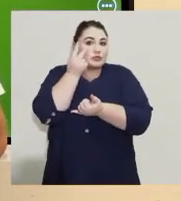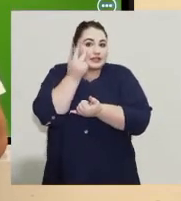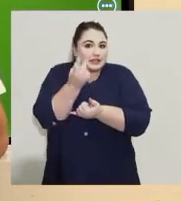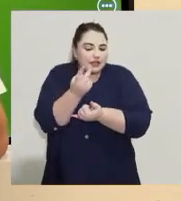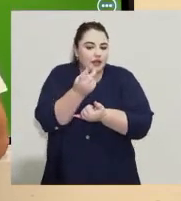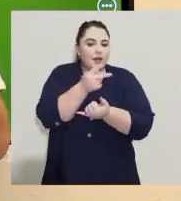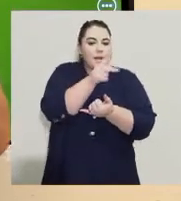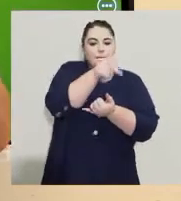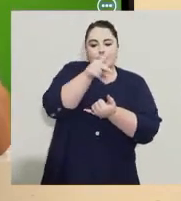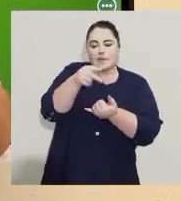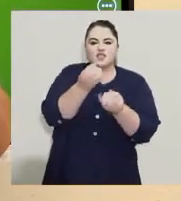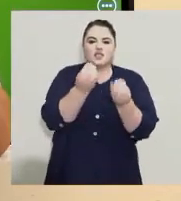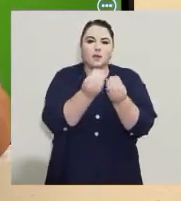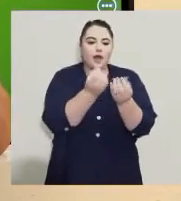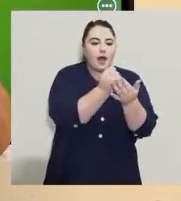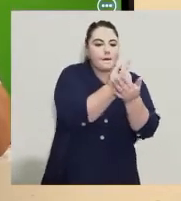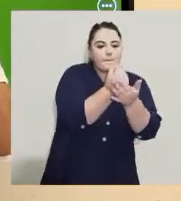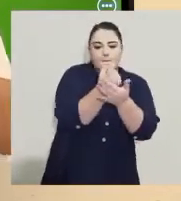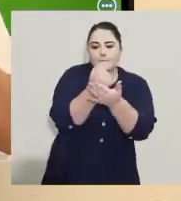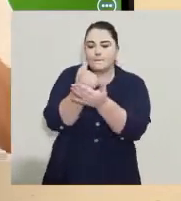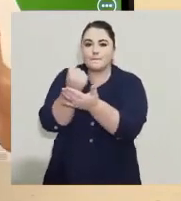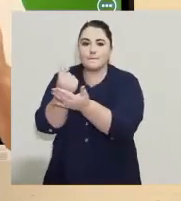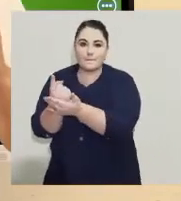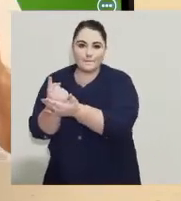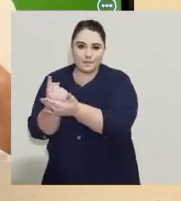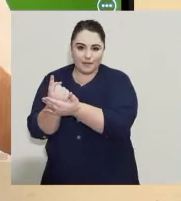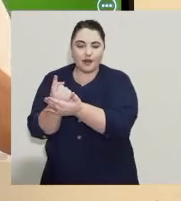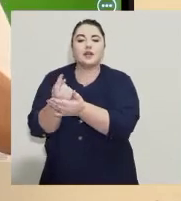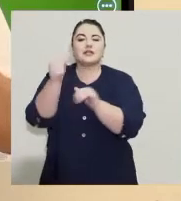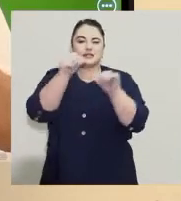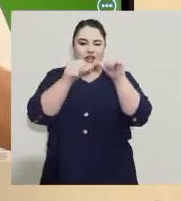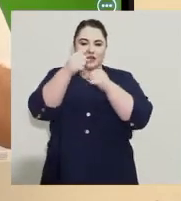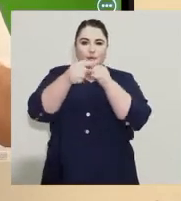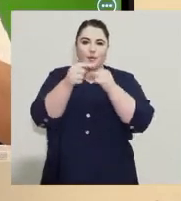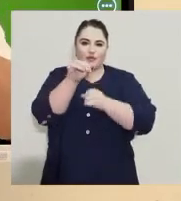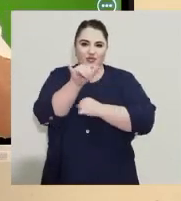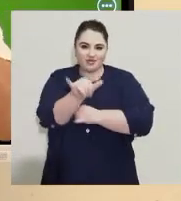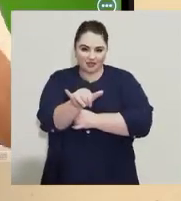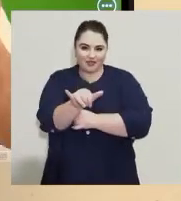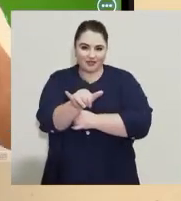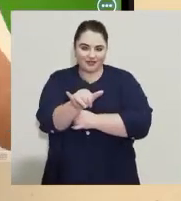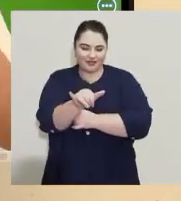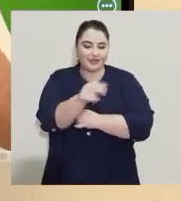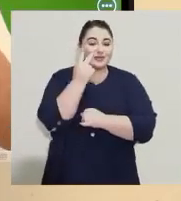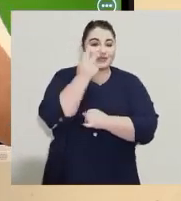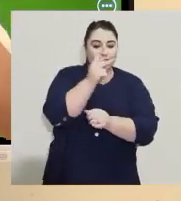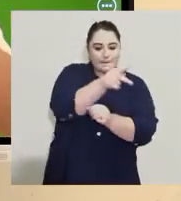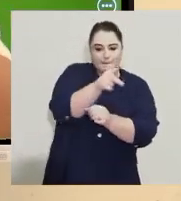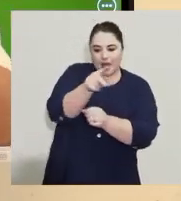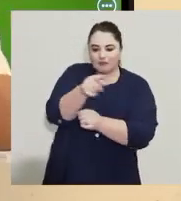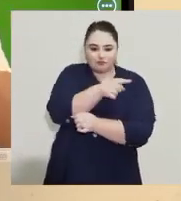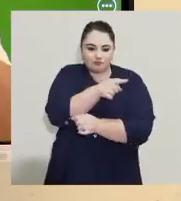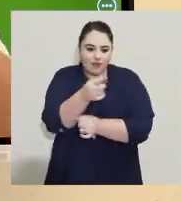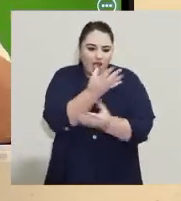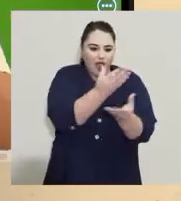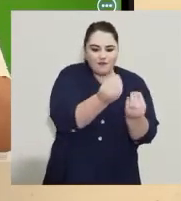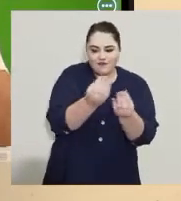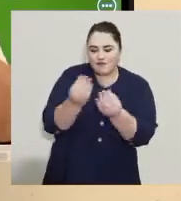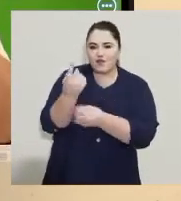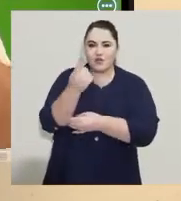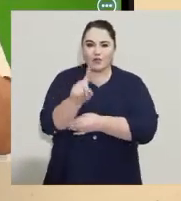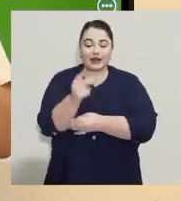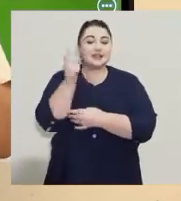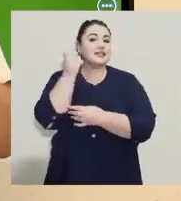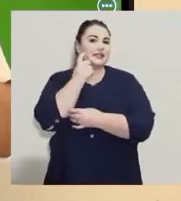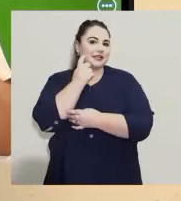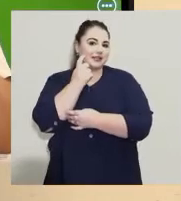together, now you can start seeing some trends. Now, that is what science is all about, spotting the trends, and